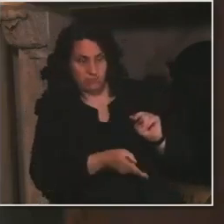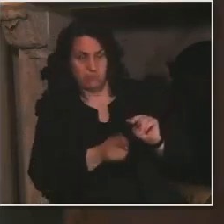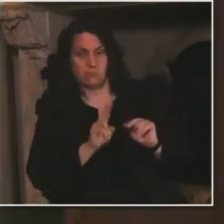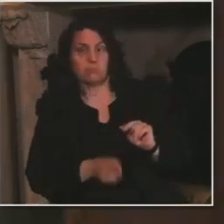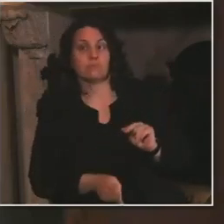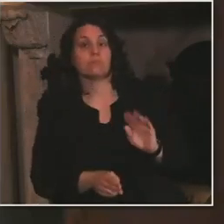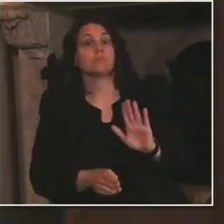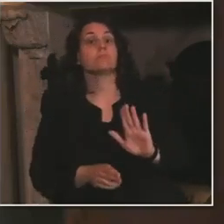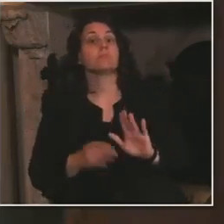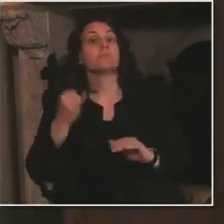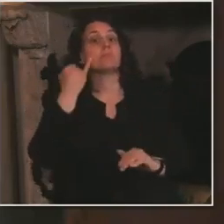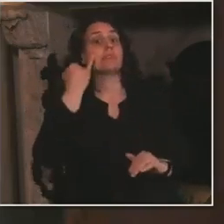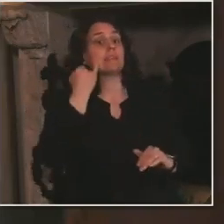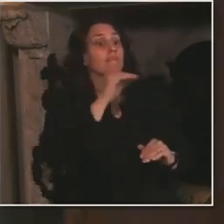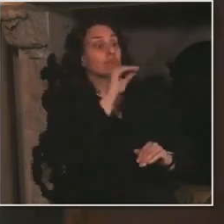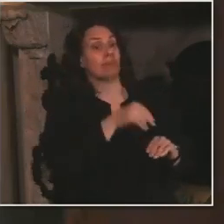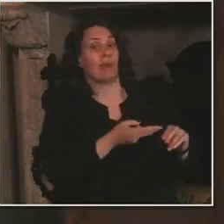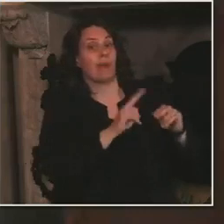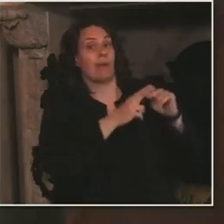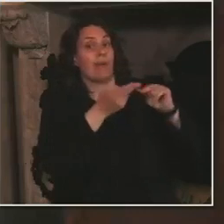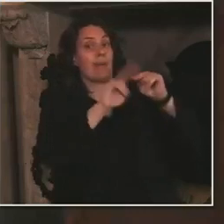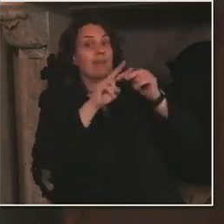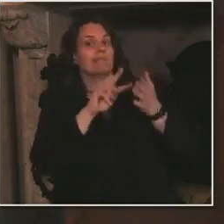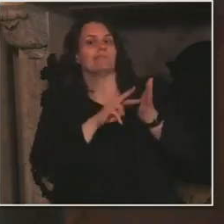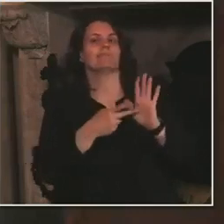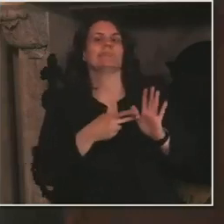reduce infection and stop the spread. And so,